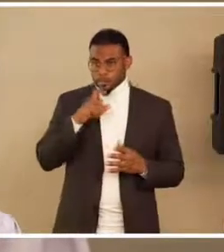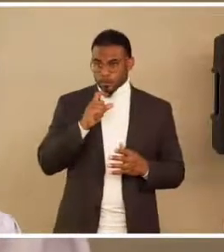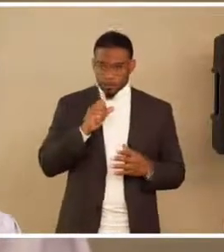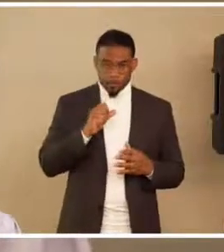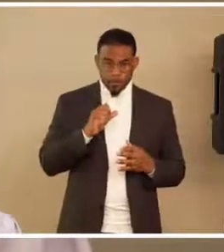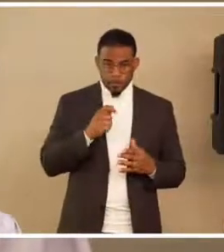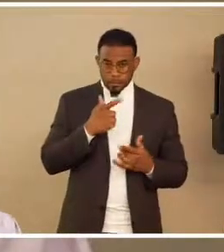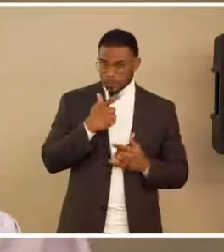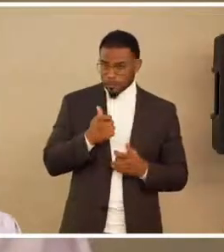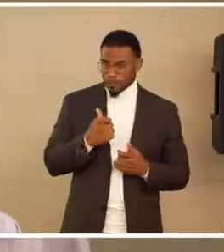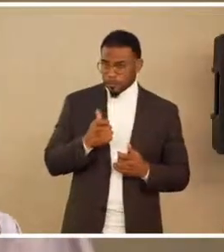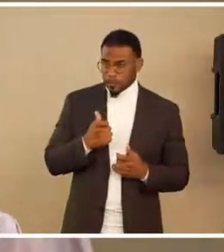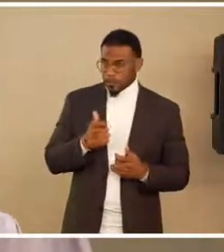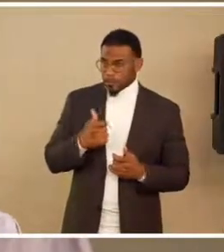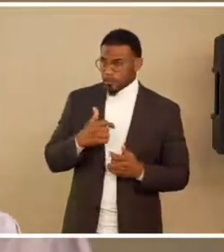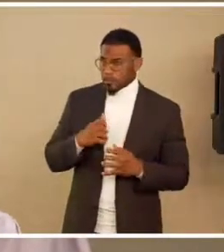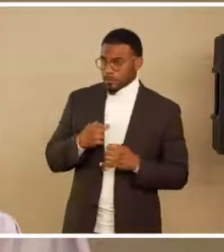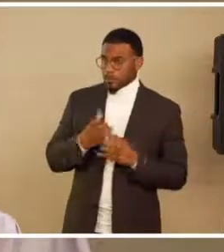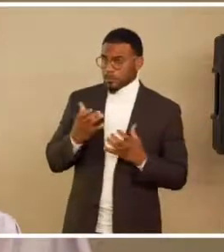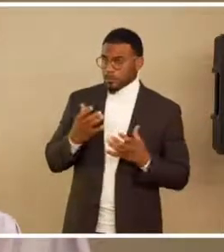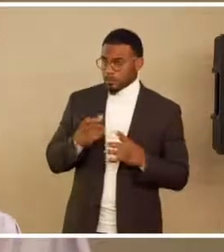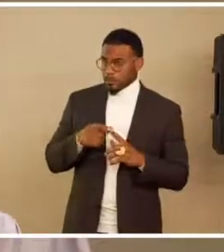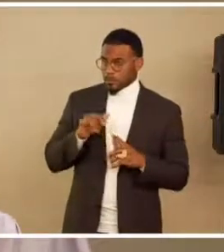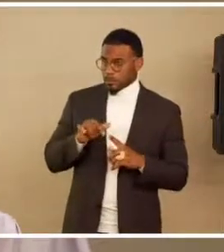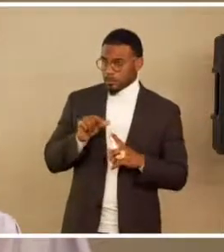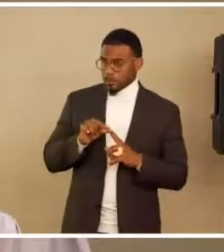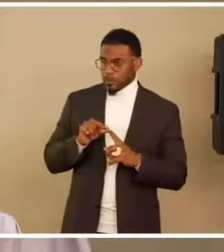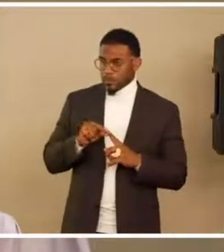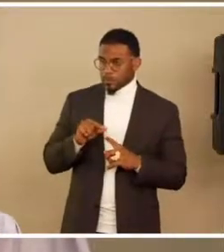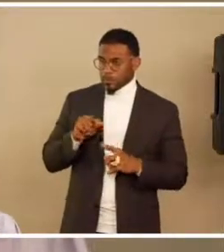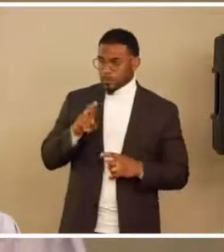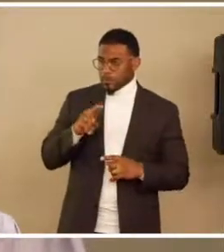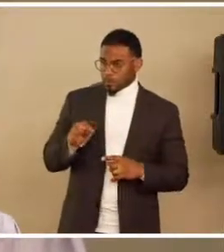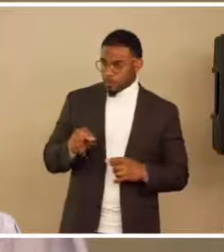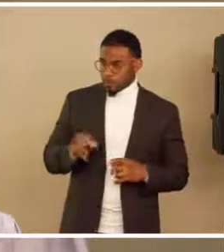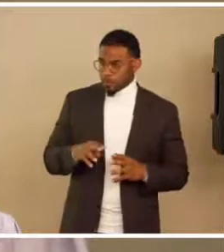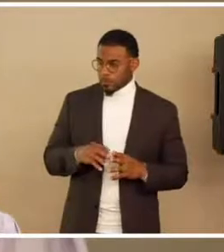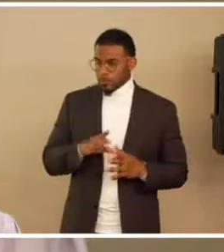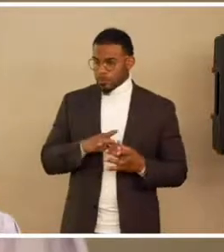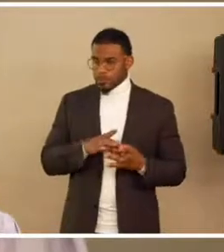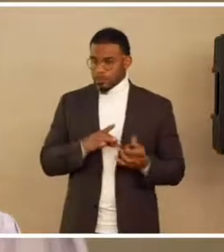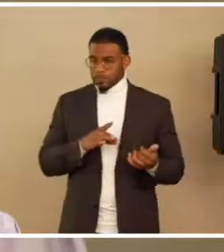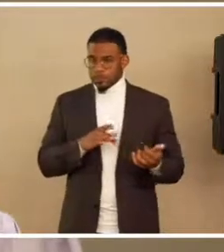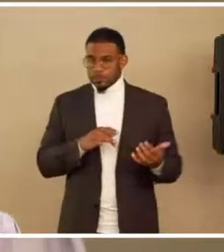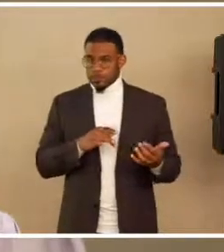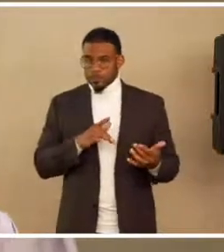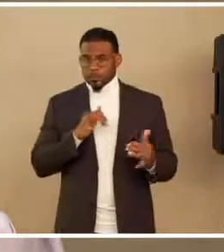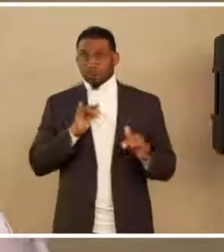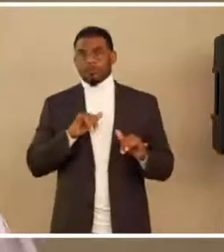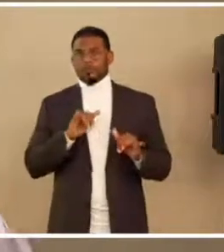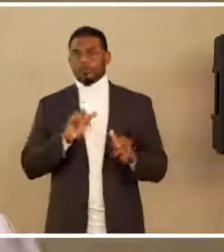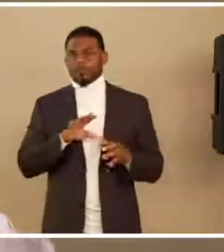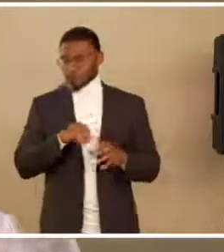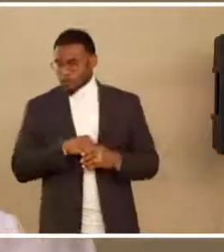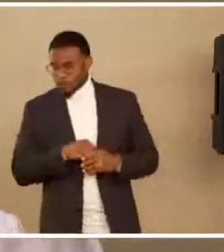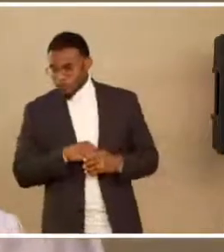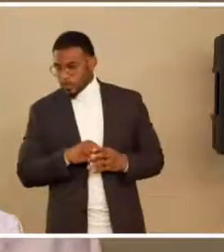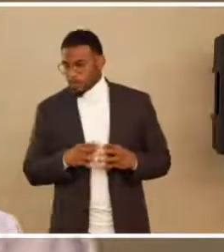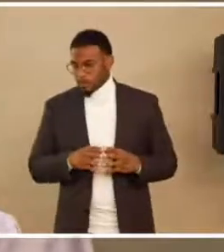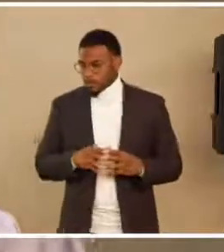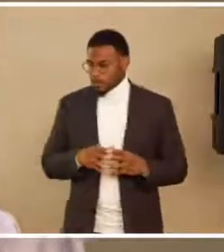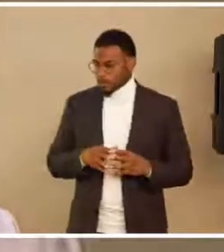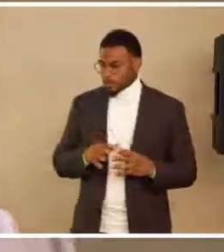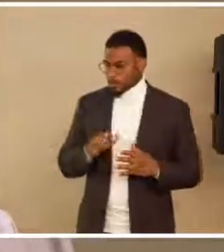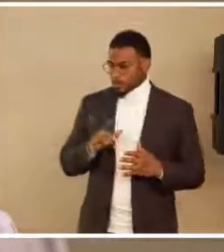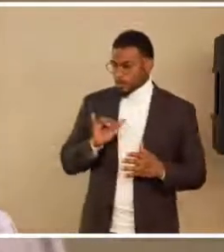was interesting, I cut a lot from that woman from UN. She said things that wouldn't be...